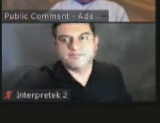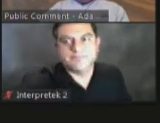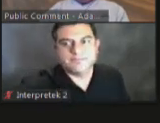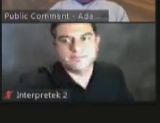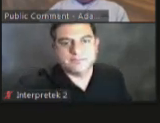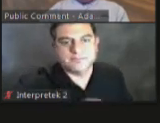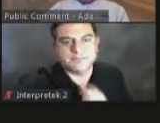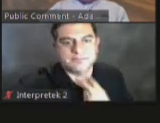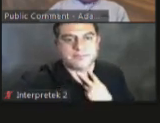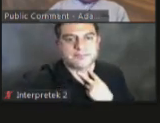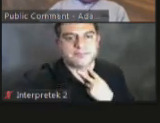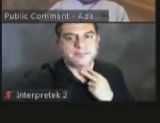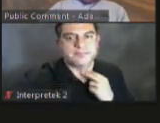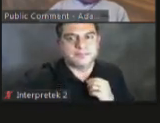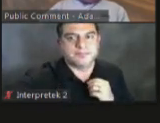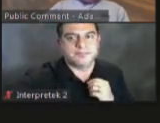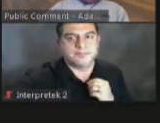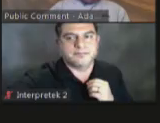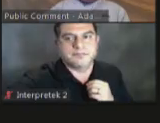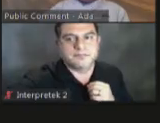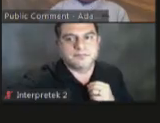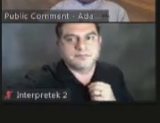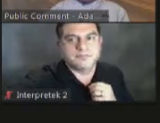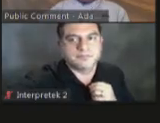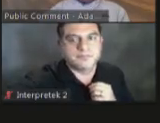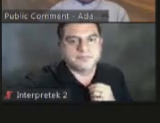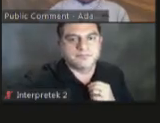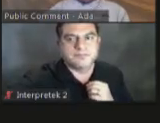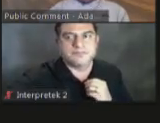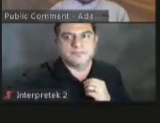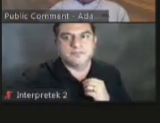they are. With respect to Mr. Blount, I want to echo his